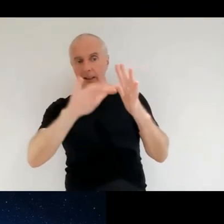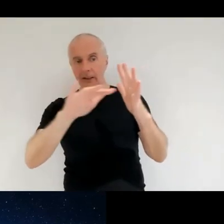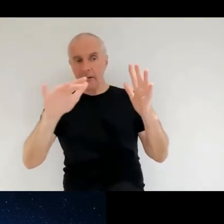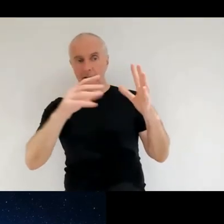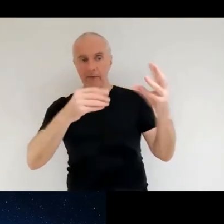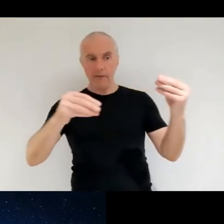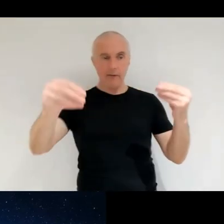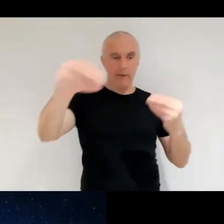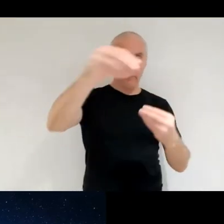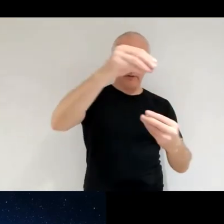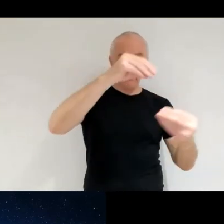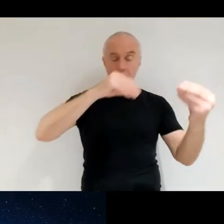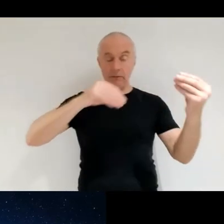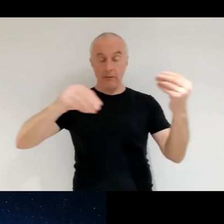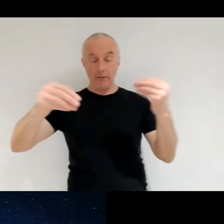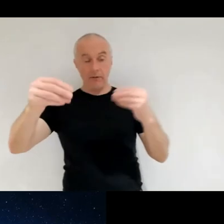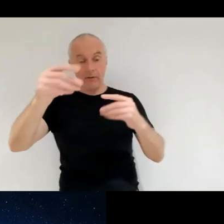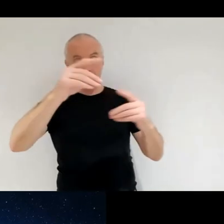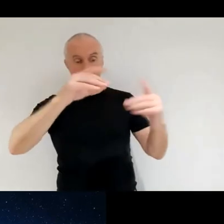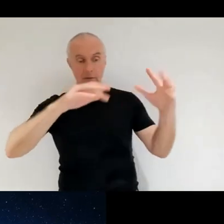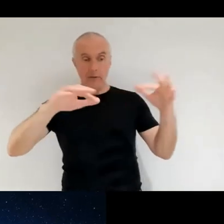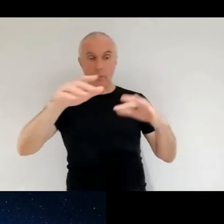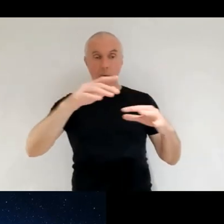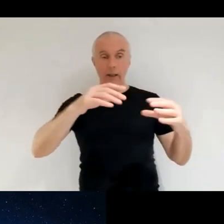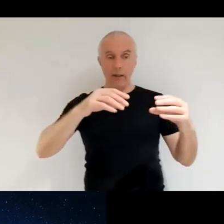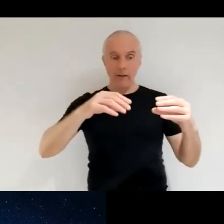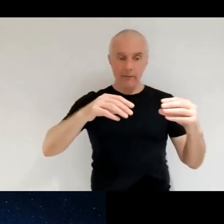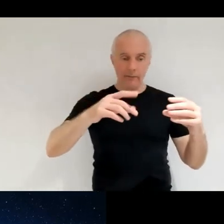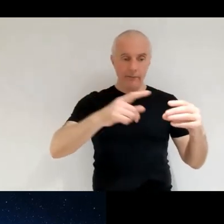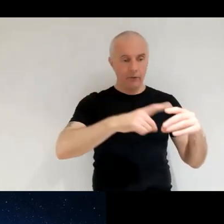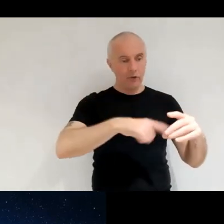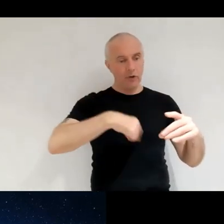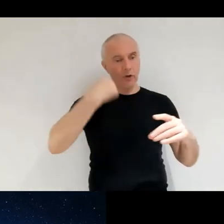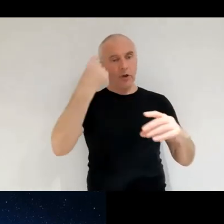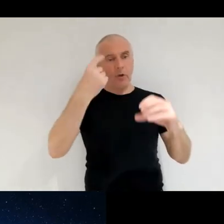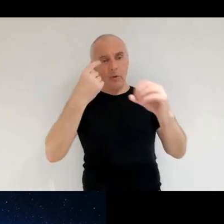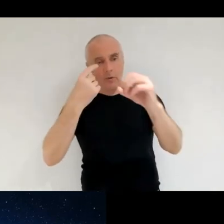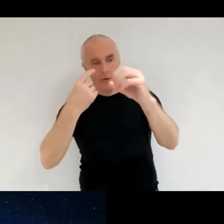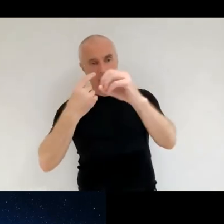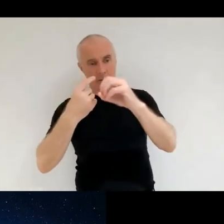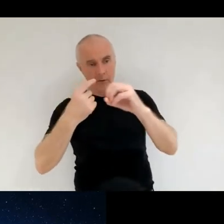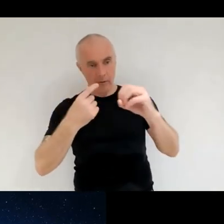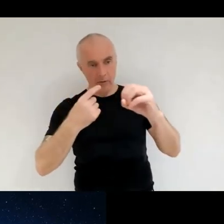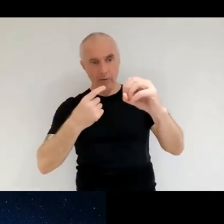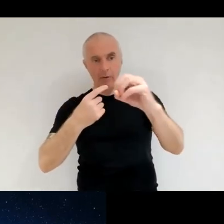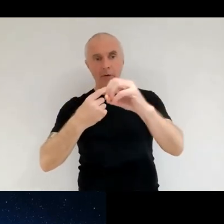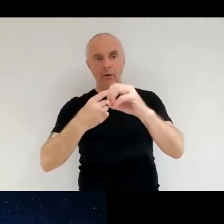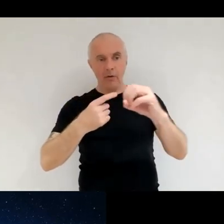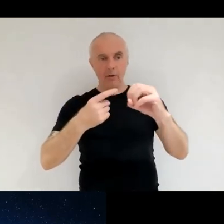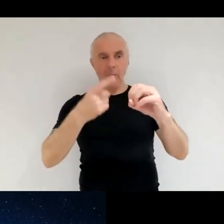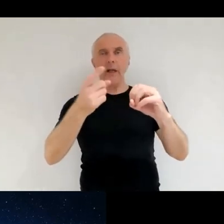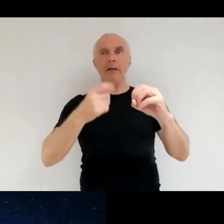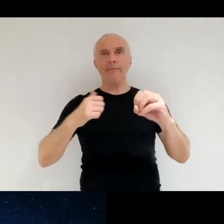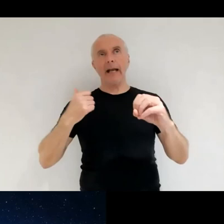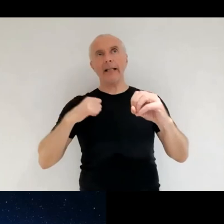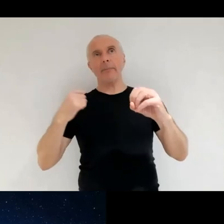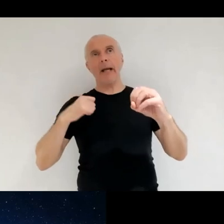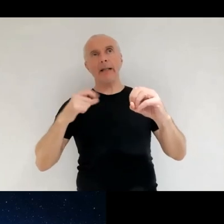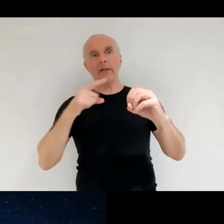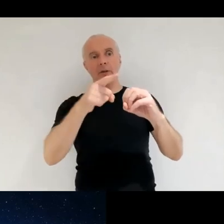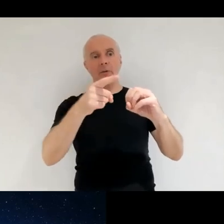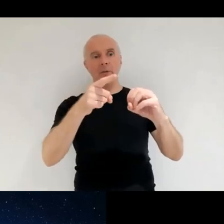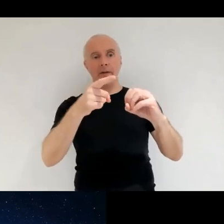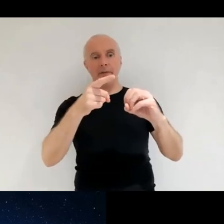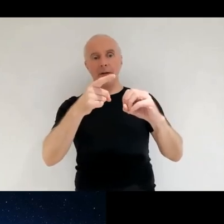that will slow down the in spiral of that object. And that would leave, or is expected to leave, you know, a clear